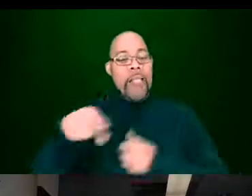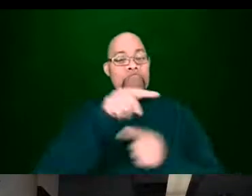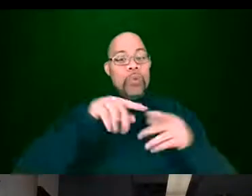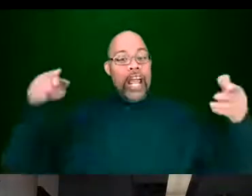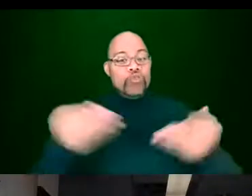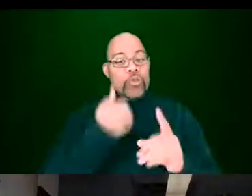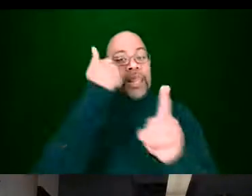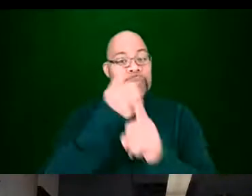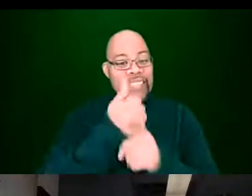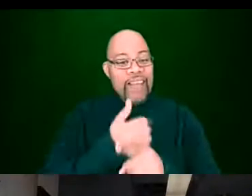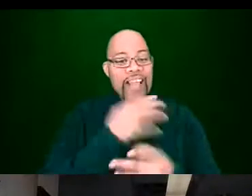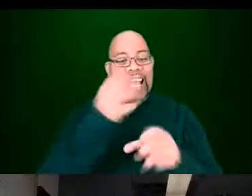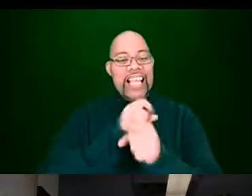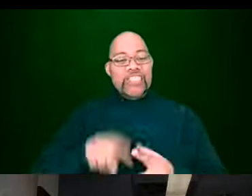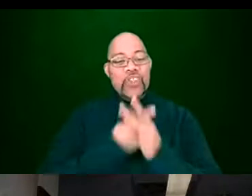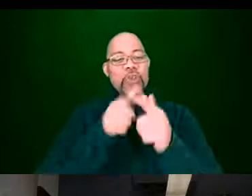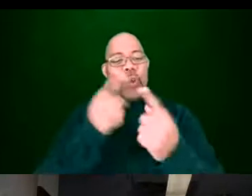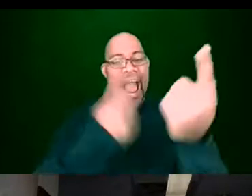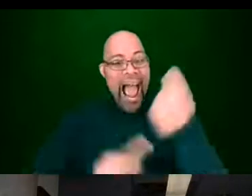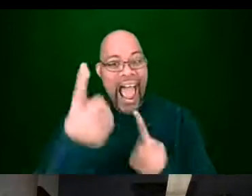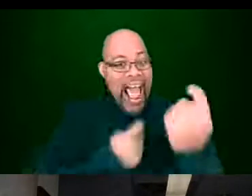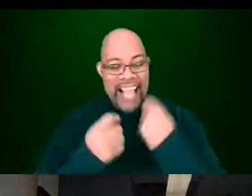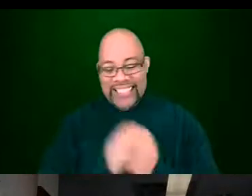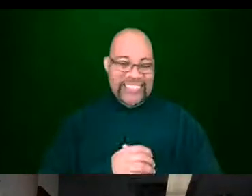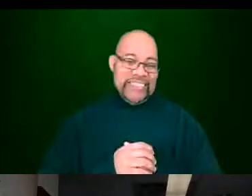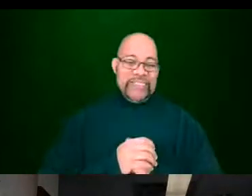introduce themselves and get started to ask their questions.